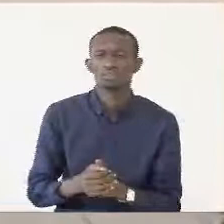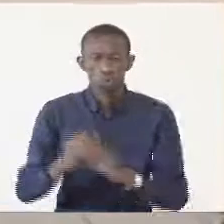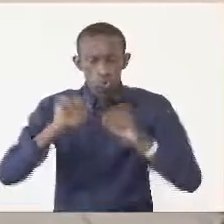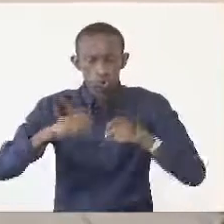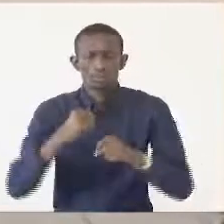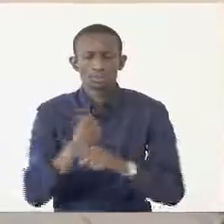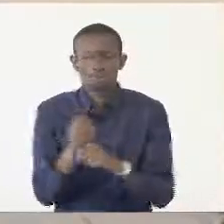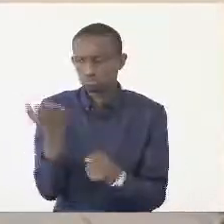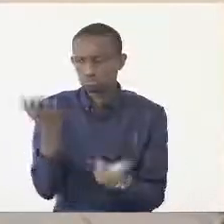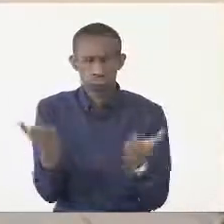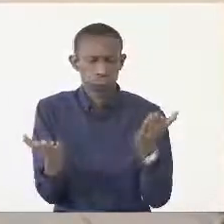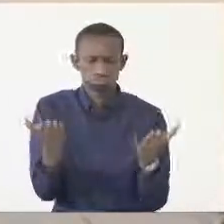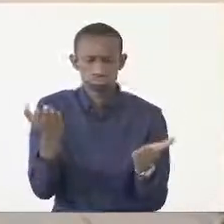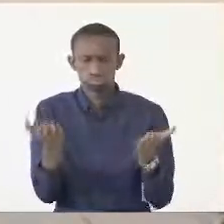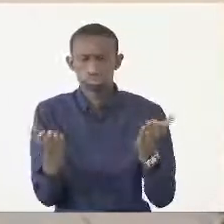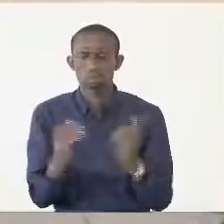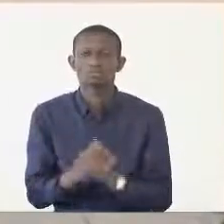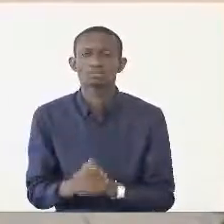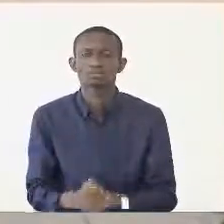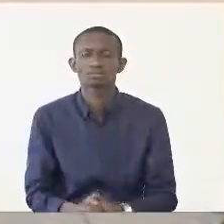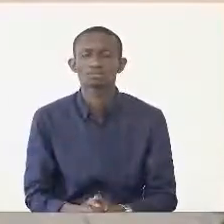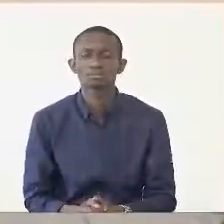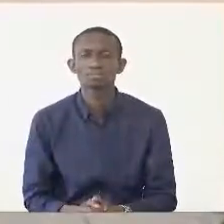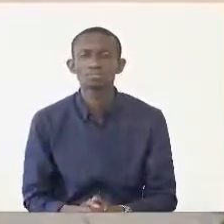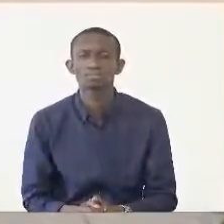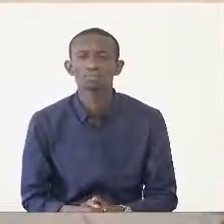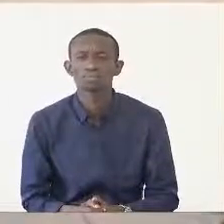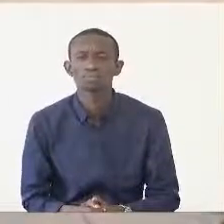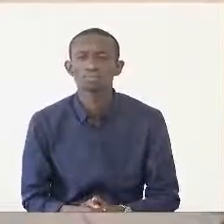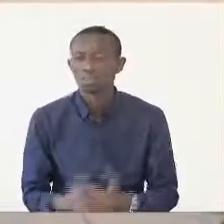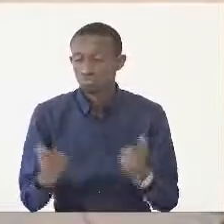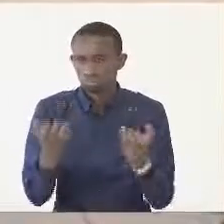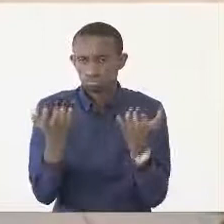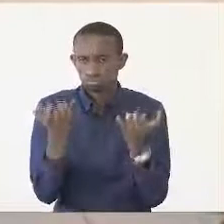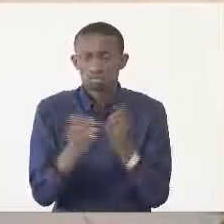compare with this equation, and then we find that we have the mass